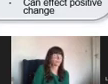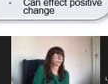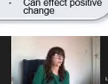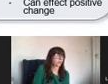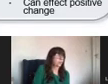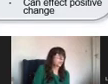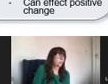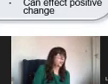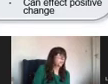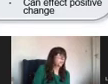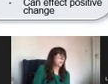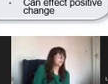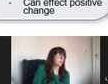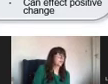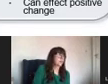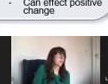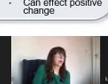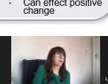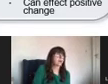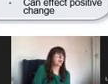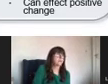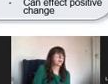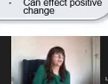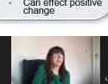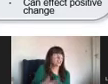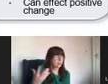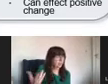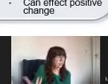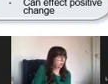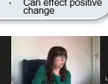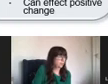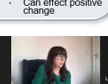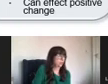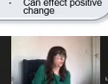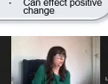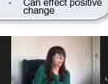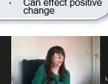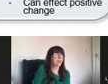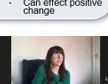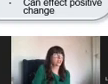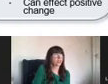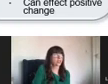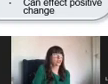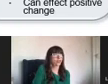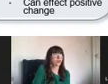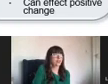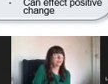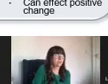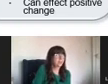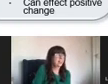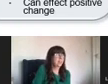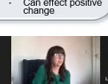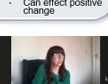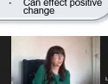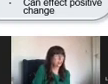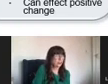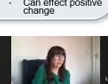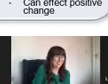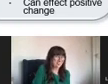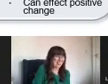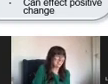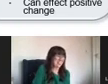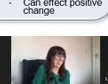through. So my PhD obviously is in law, so I had to look at the law and was finally able